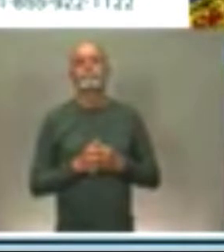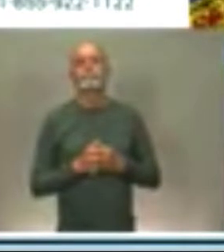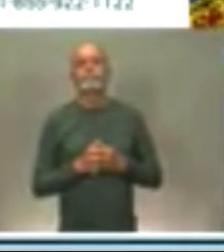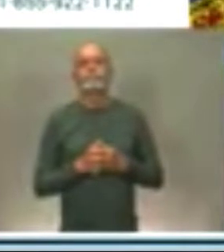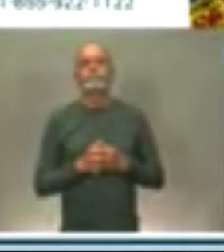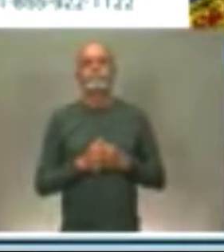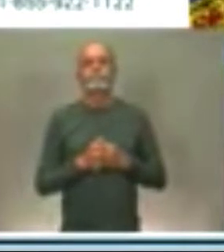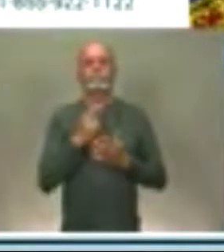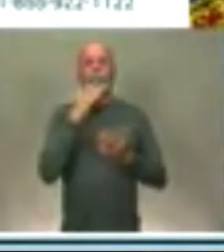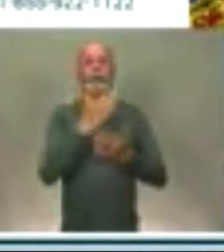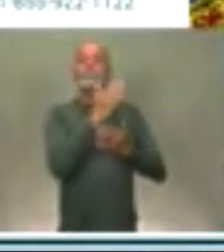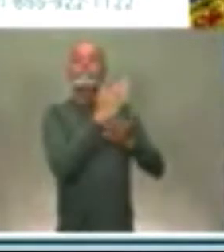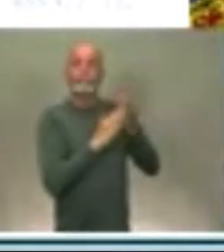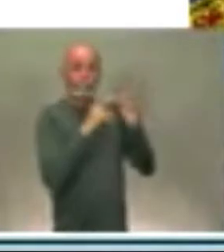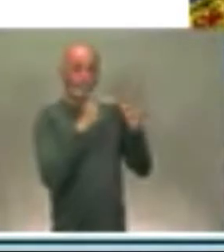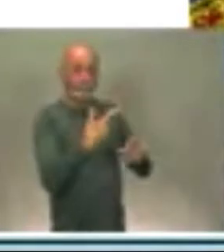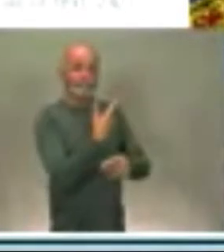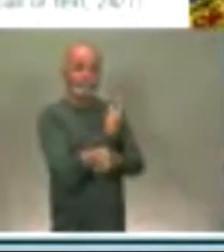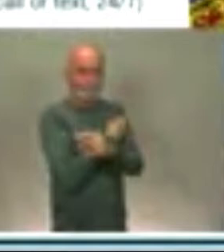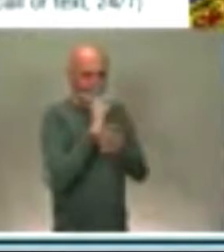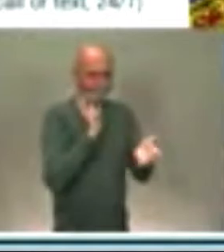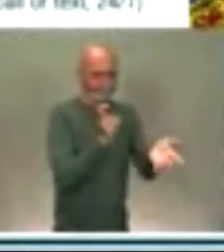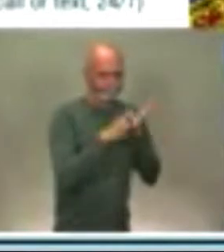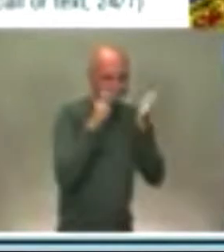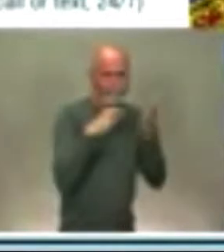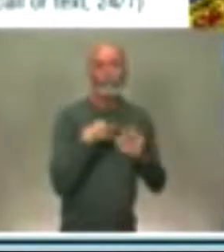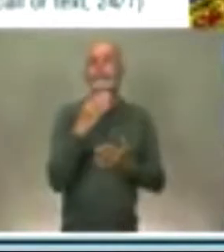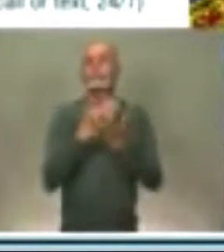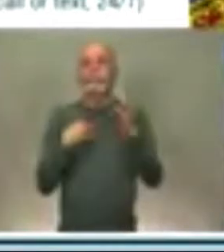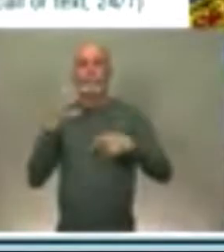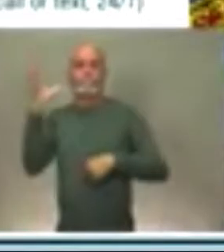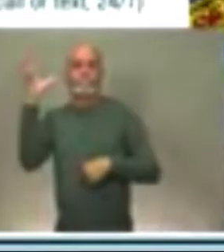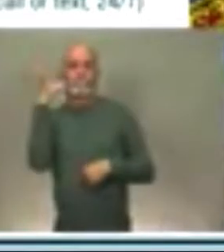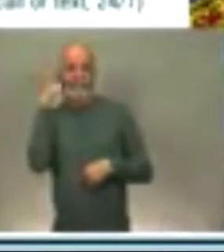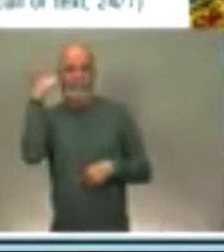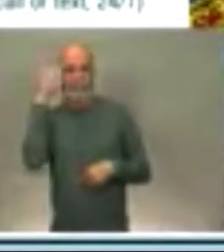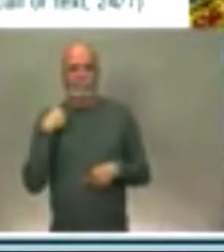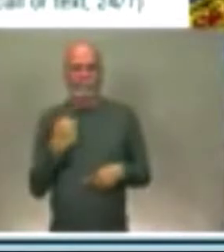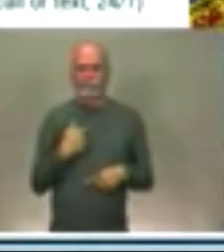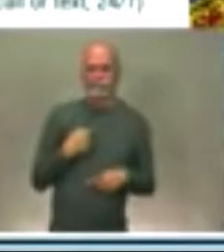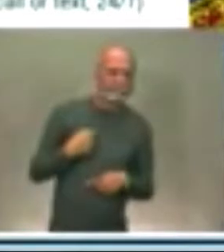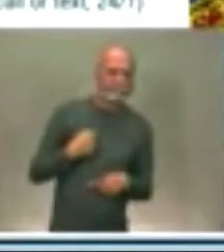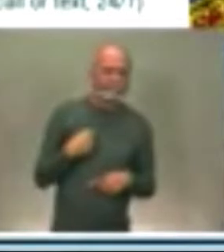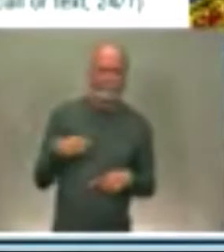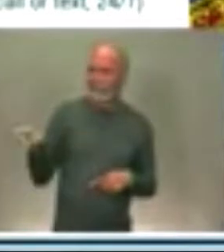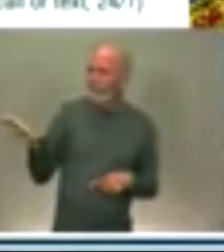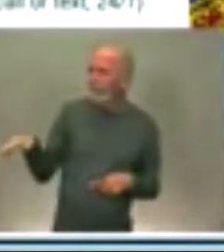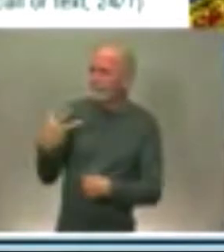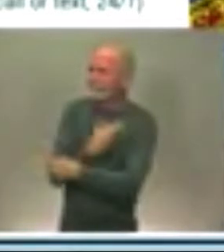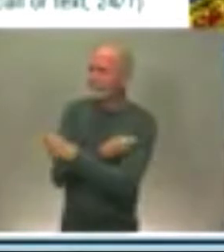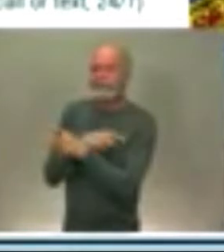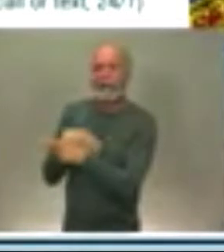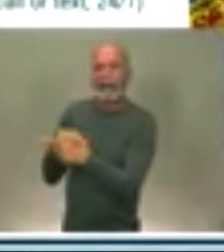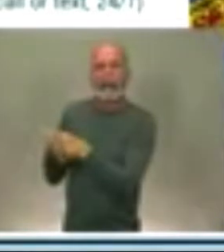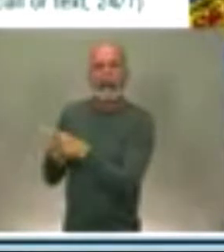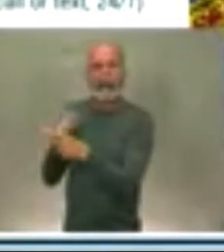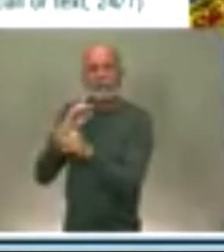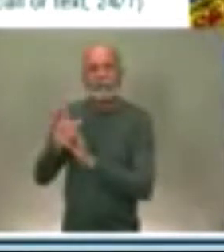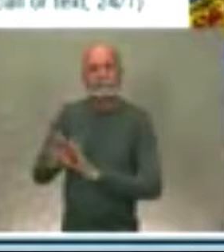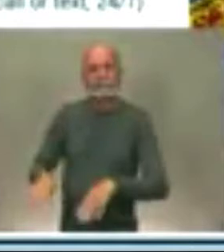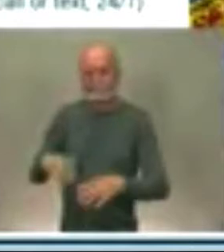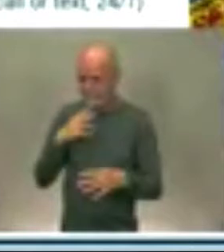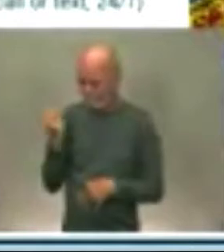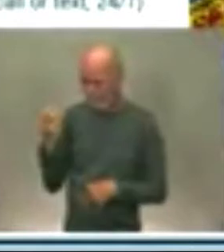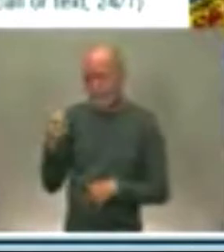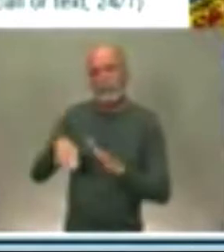parents who are concerned that teachers aren't mandated to be vaccinated, especially given that children under 12 may still be at risk because they can't get